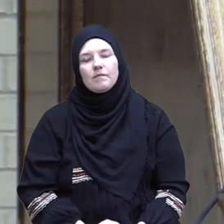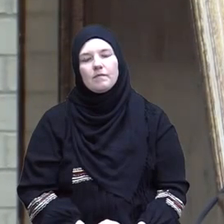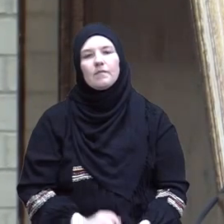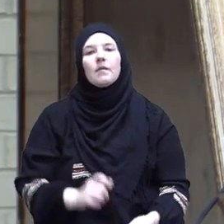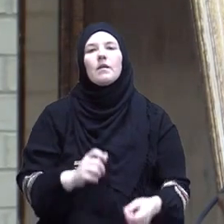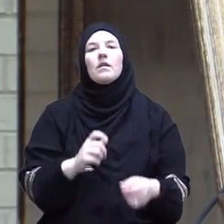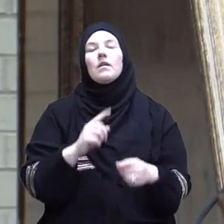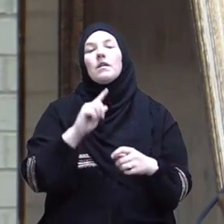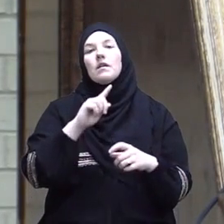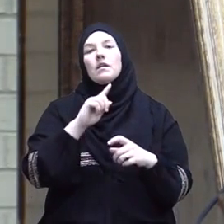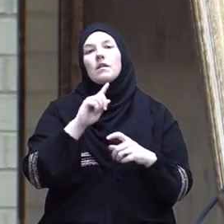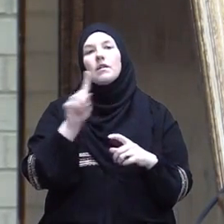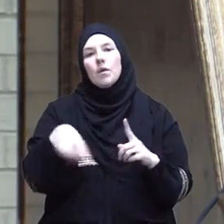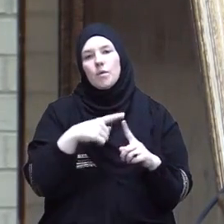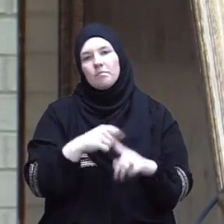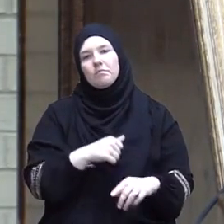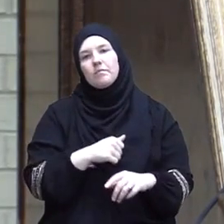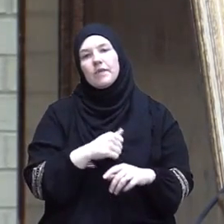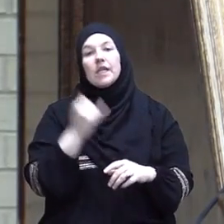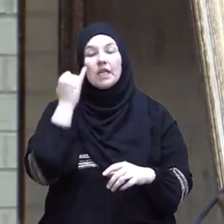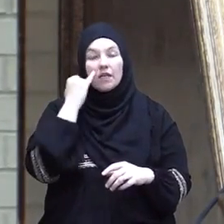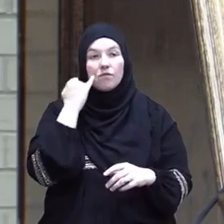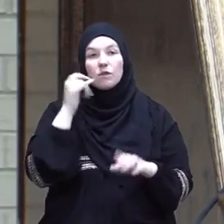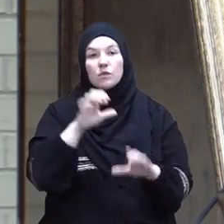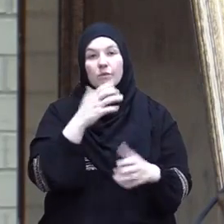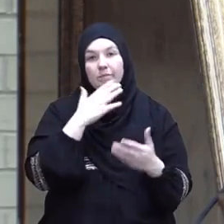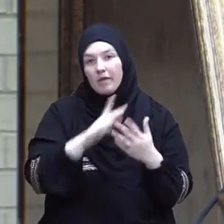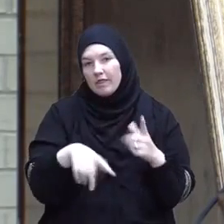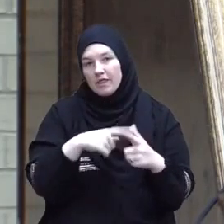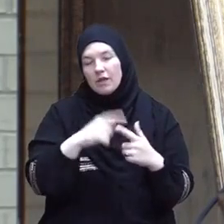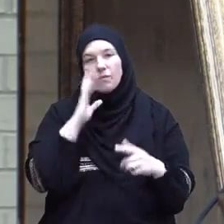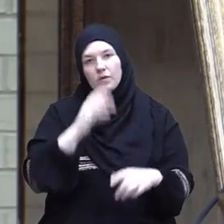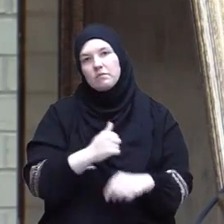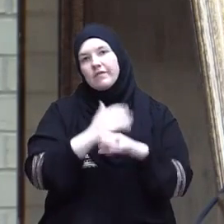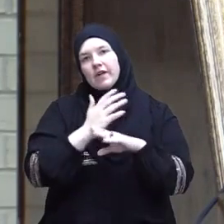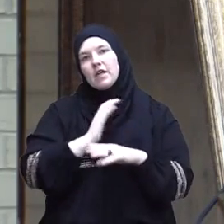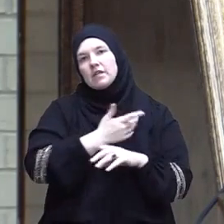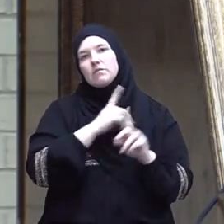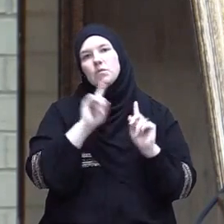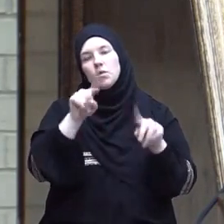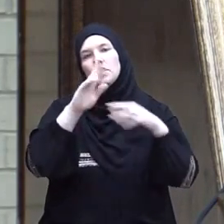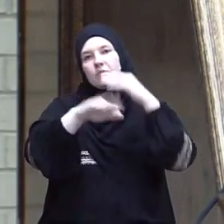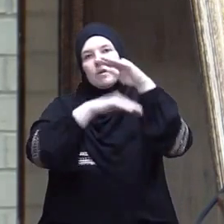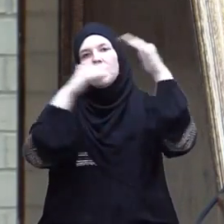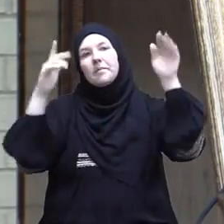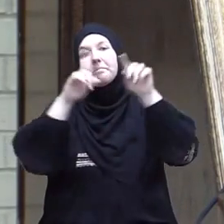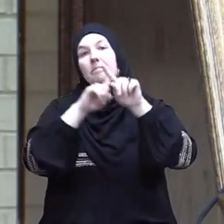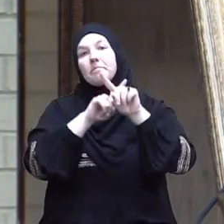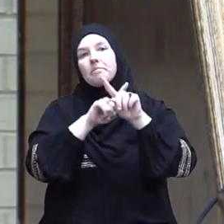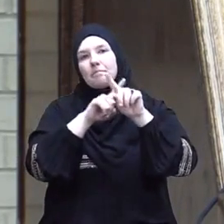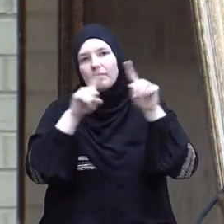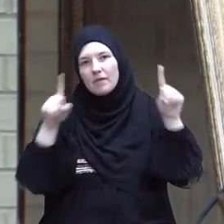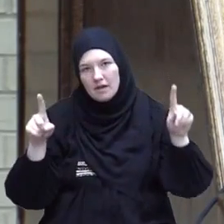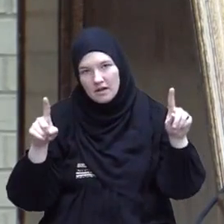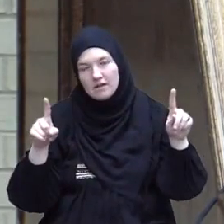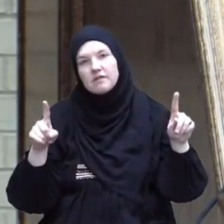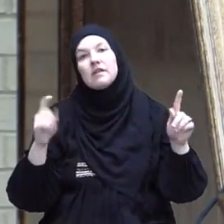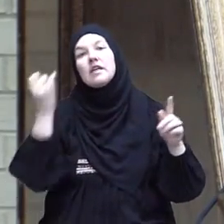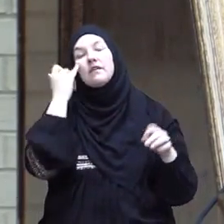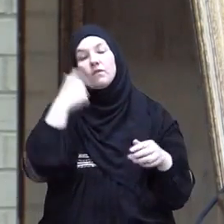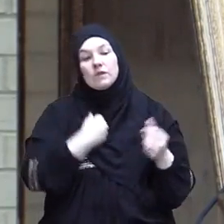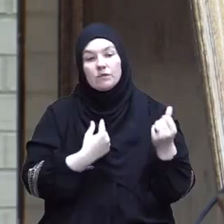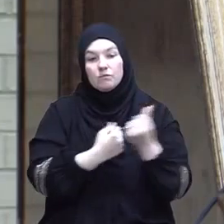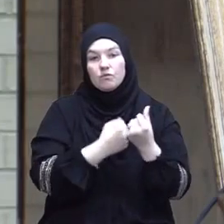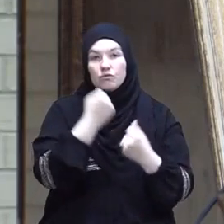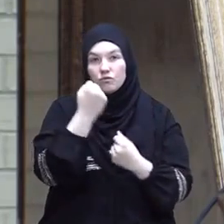else that would prevent us from going to paradise. And at the same time, taking each other by the hand